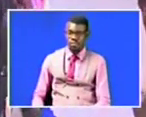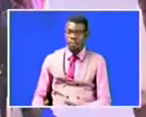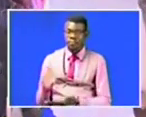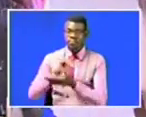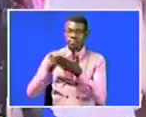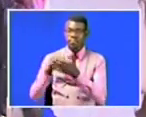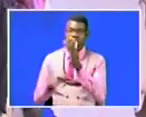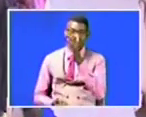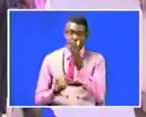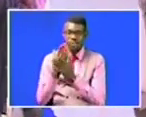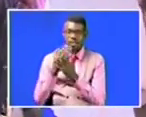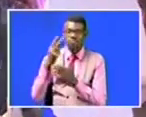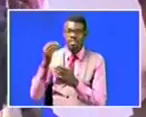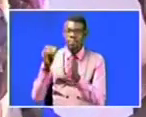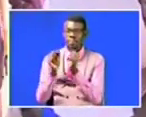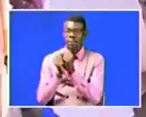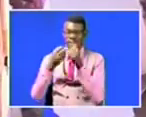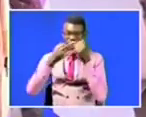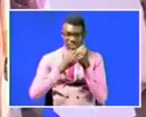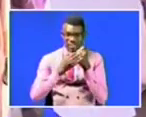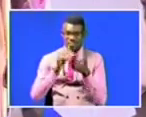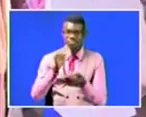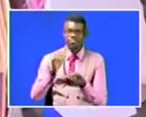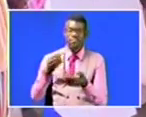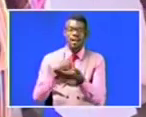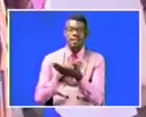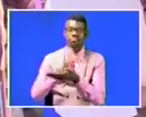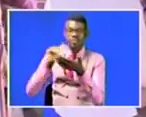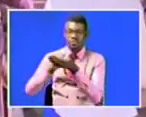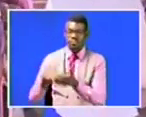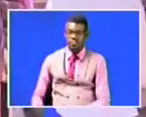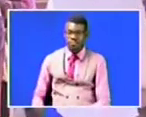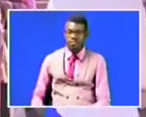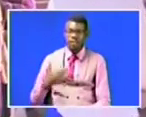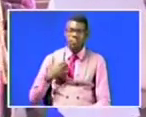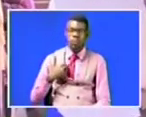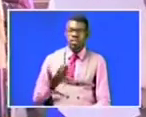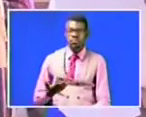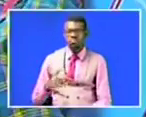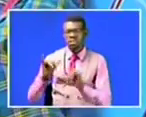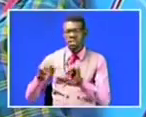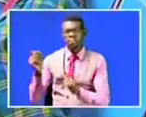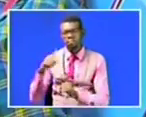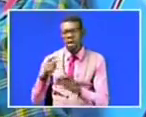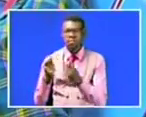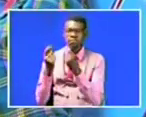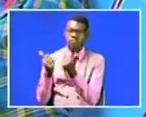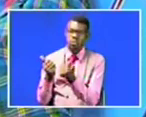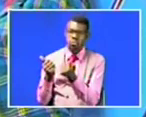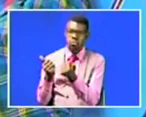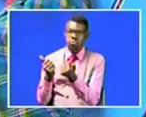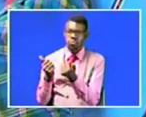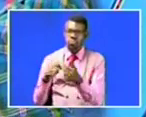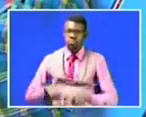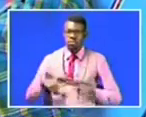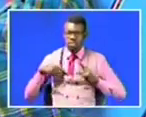in 2018. At the cancer center, patients given just months to live are keeping cancer at bay